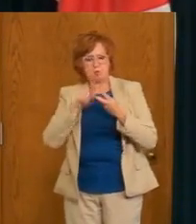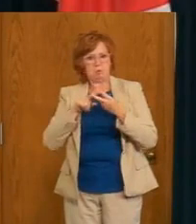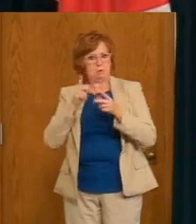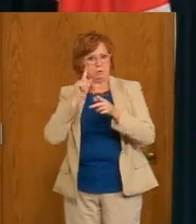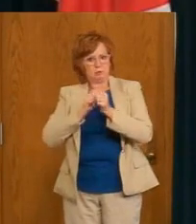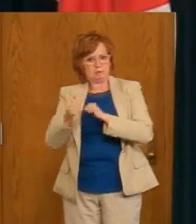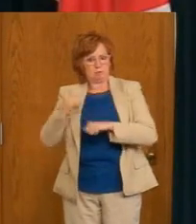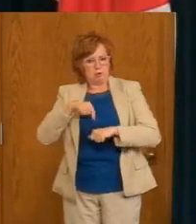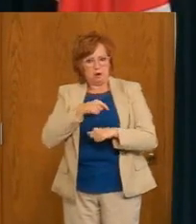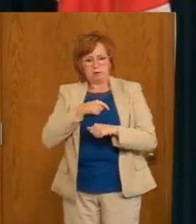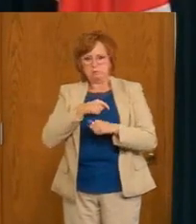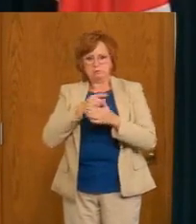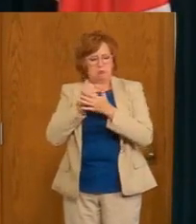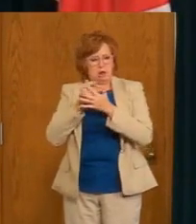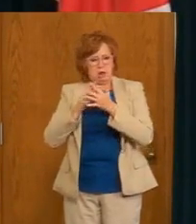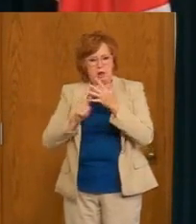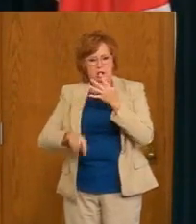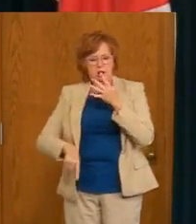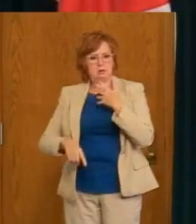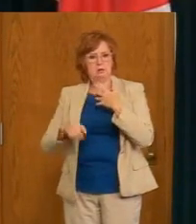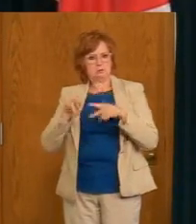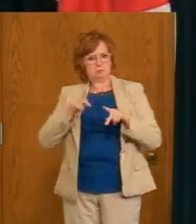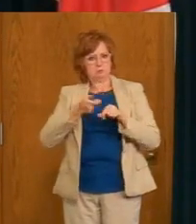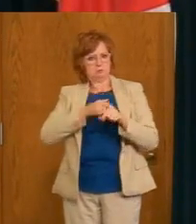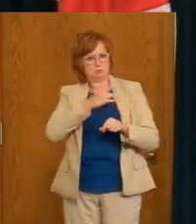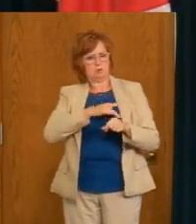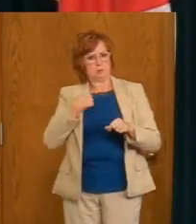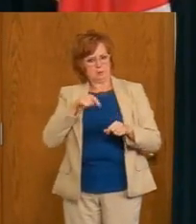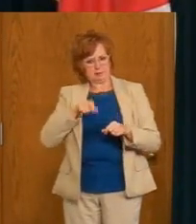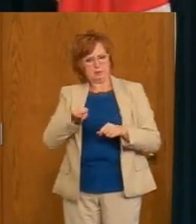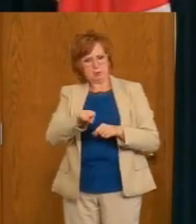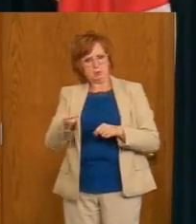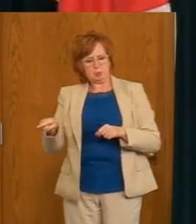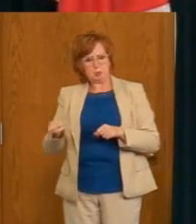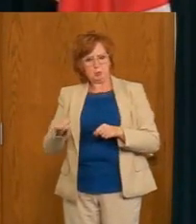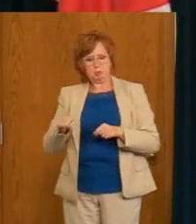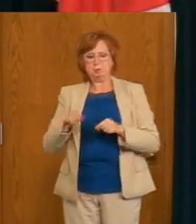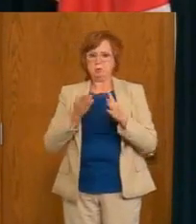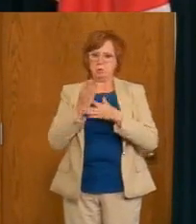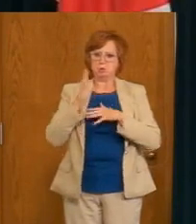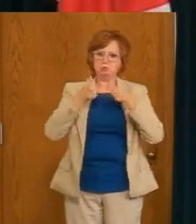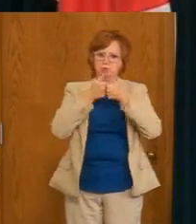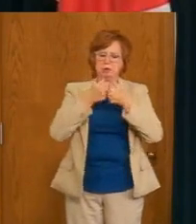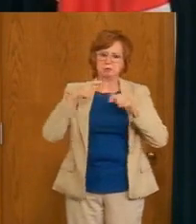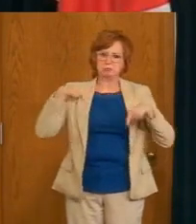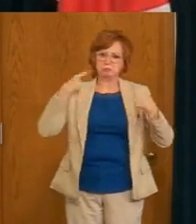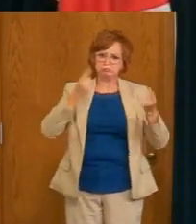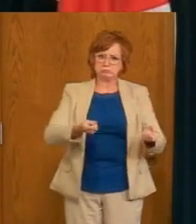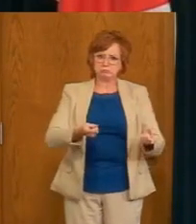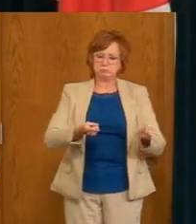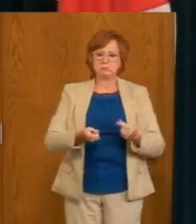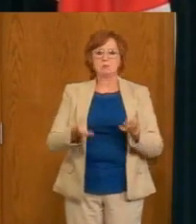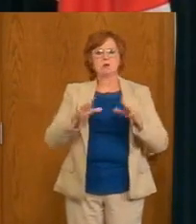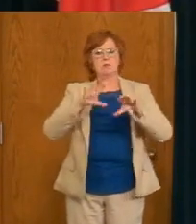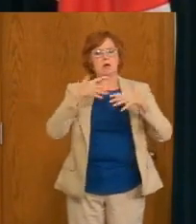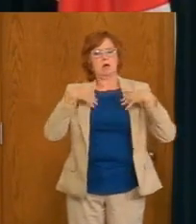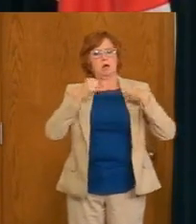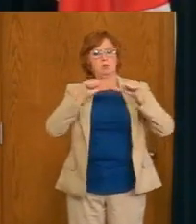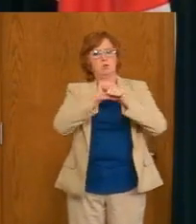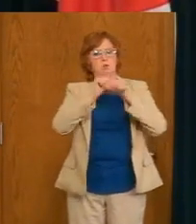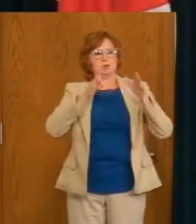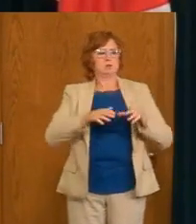care that Saskatchewan residents need to get us through what has been a very difficult time. Thank you to our healthcare workers.